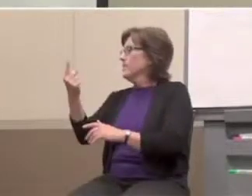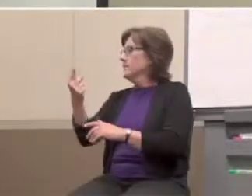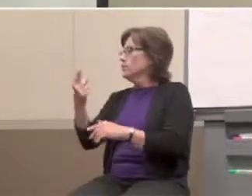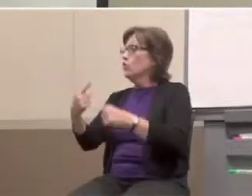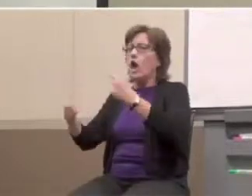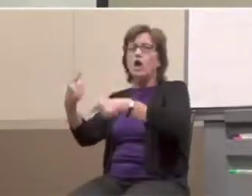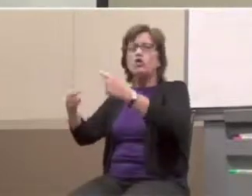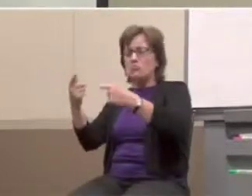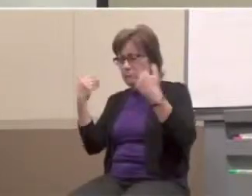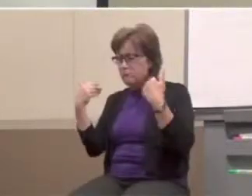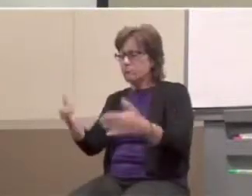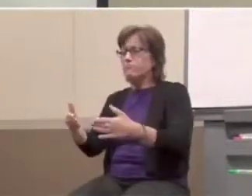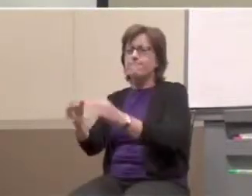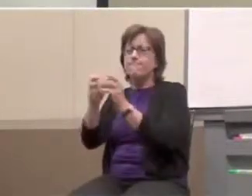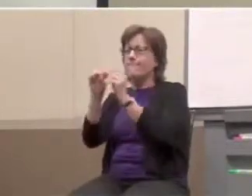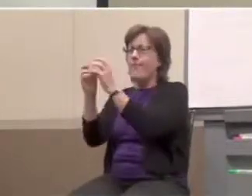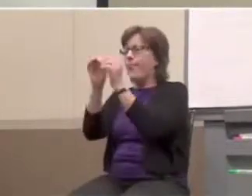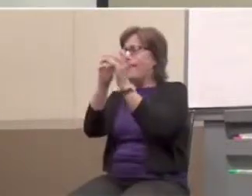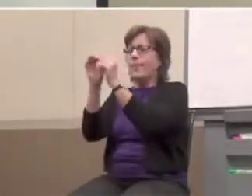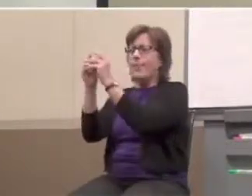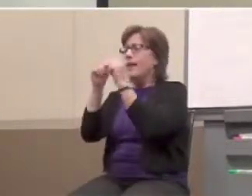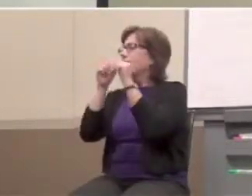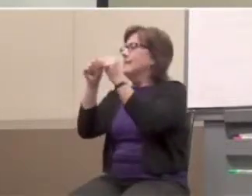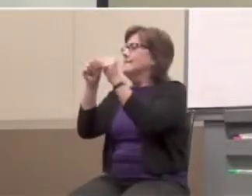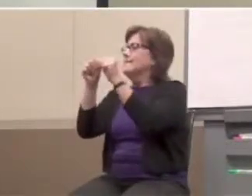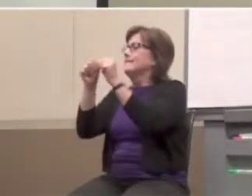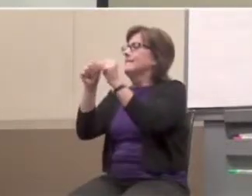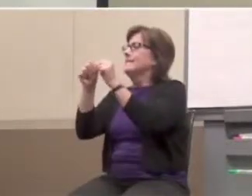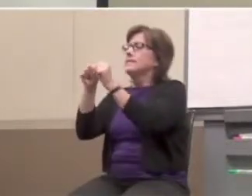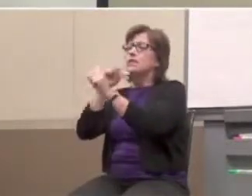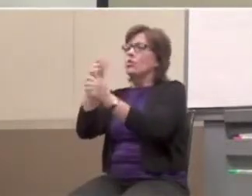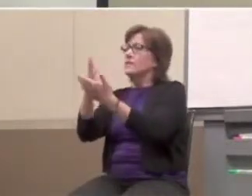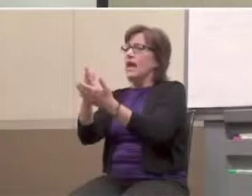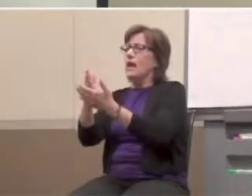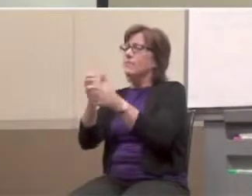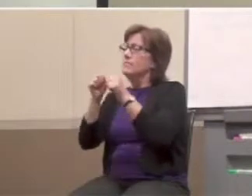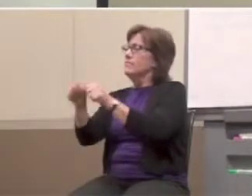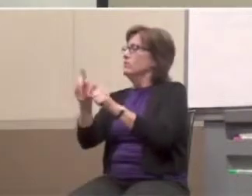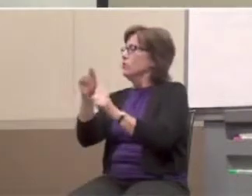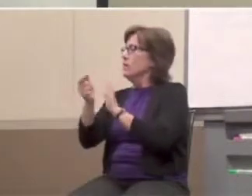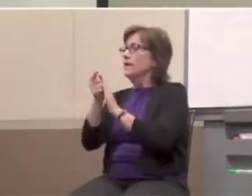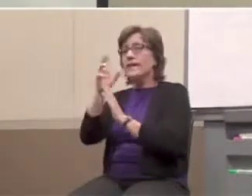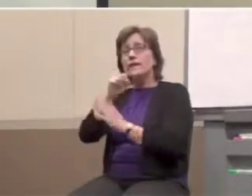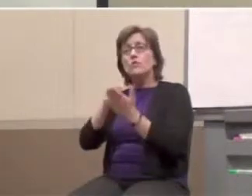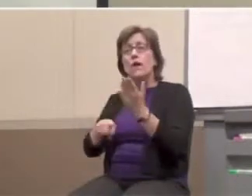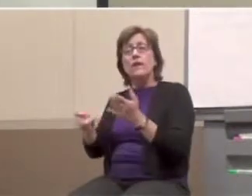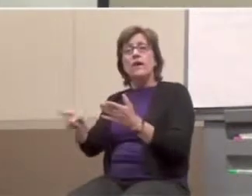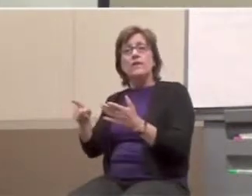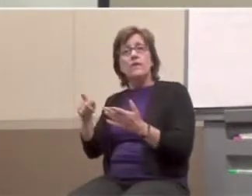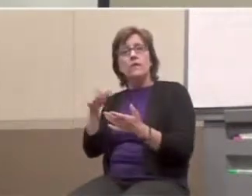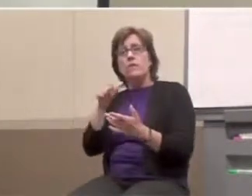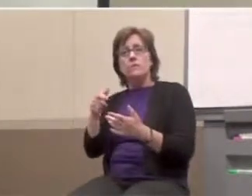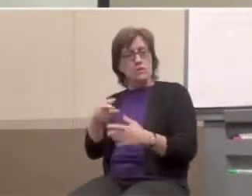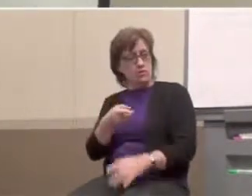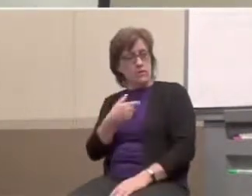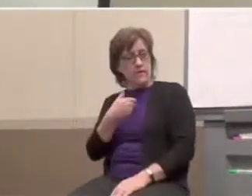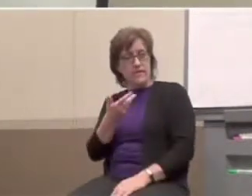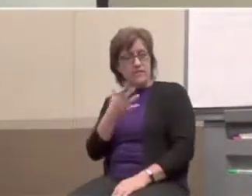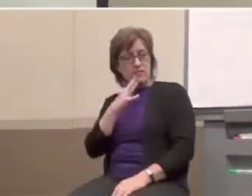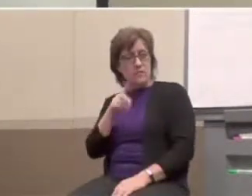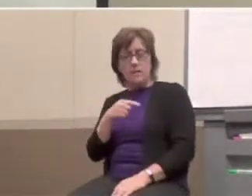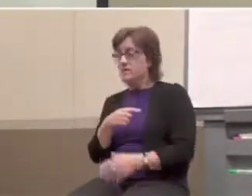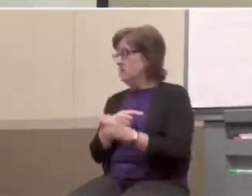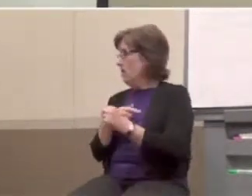Argue incessantly for 20 whole minutes. Well, guess what? They're not going to argue much because they'll be like, do you have anything to talk about? No, I don't